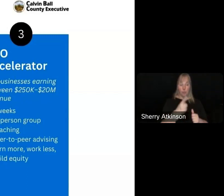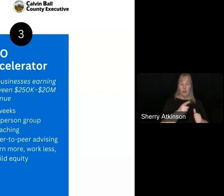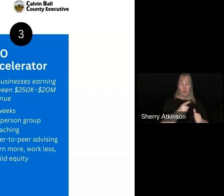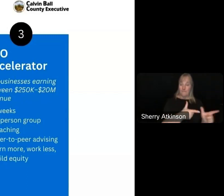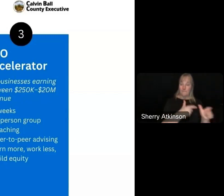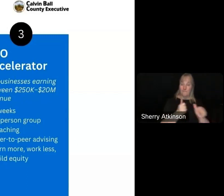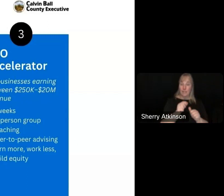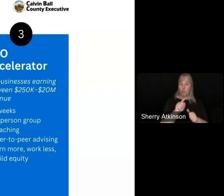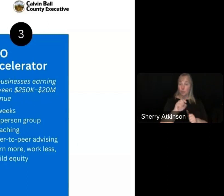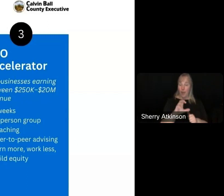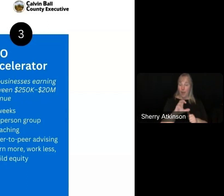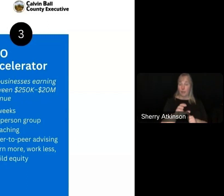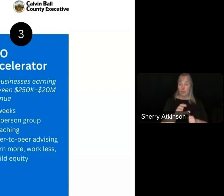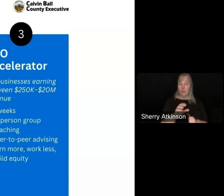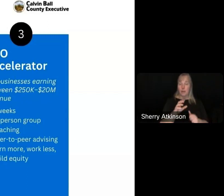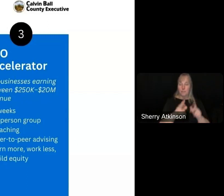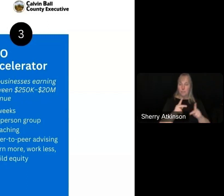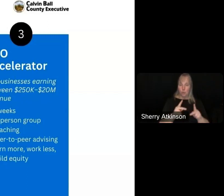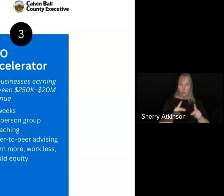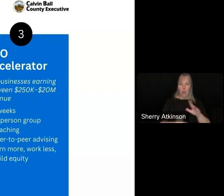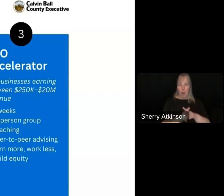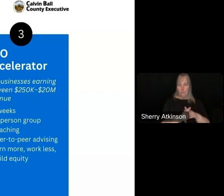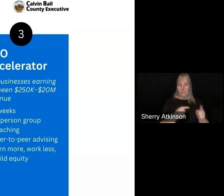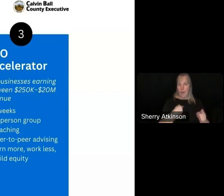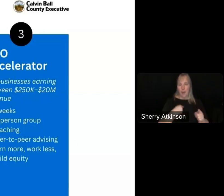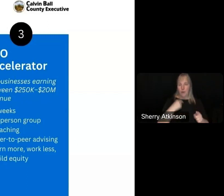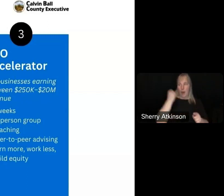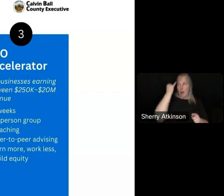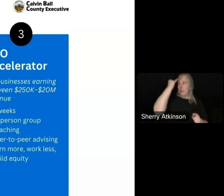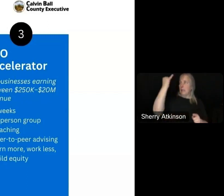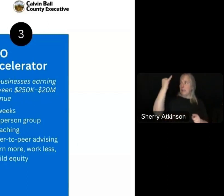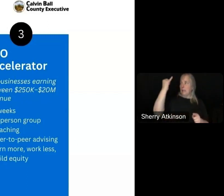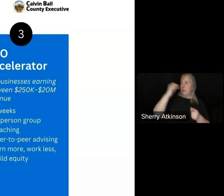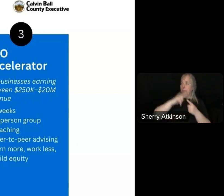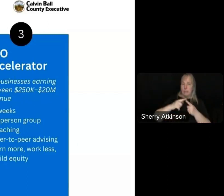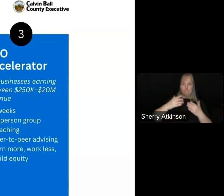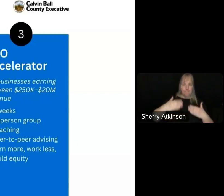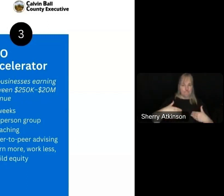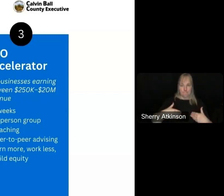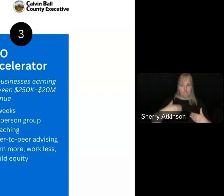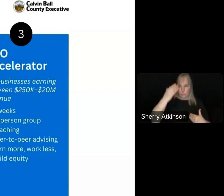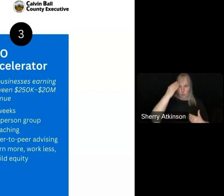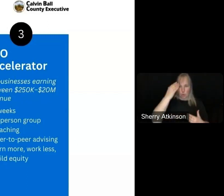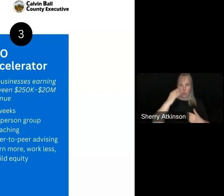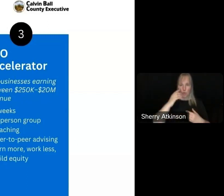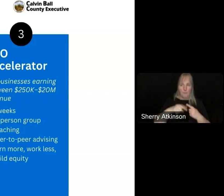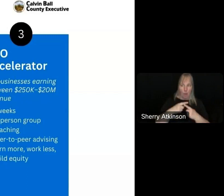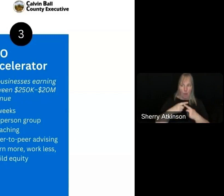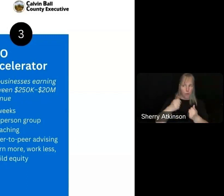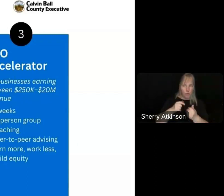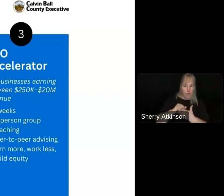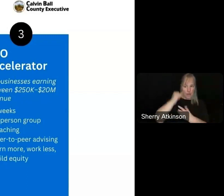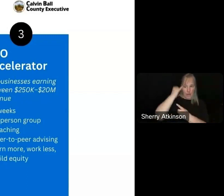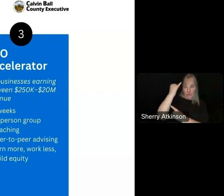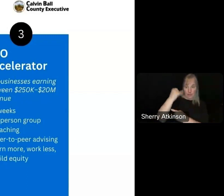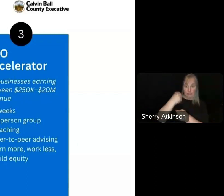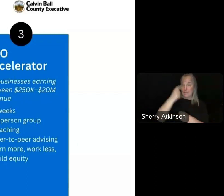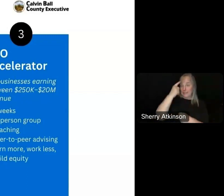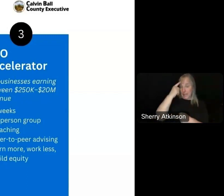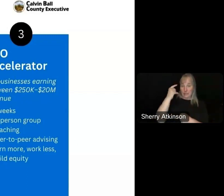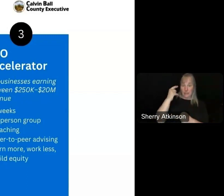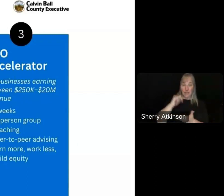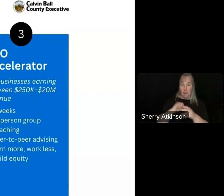basically people that are coming in, they just have an idea. They don't really know a lot about, whether the idea makes sense, if it's